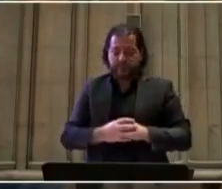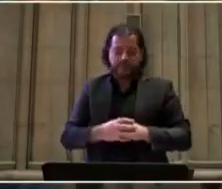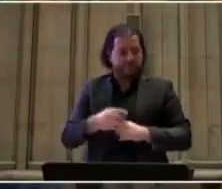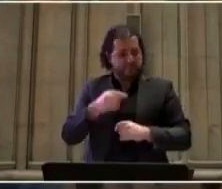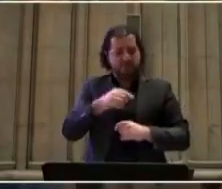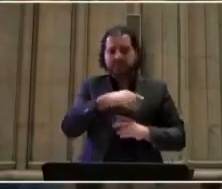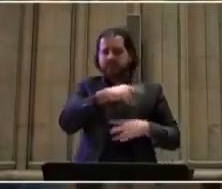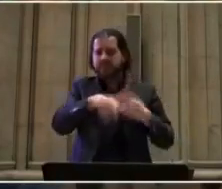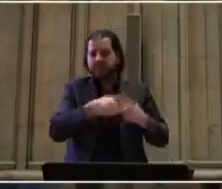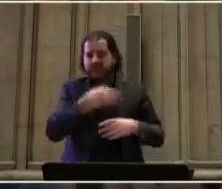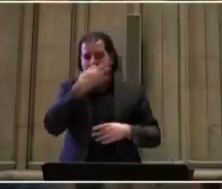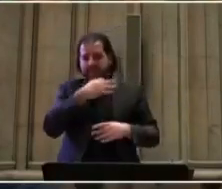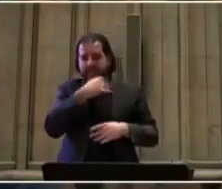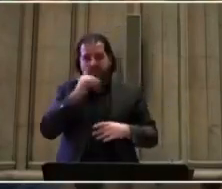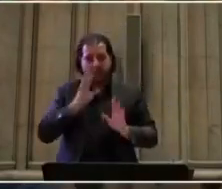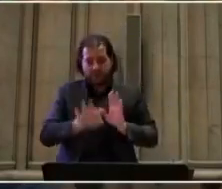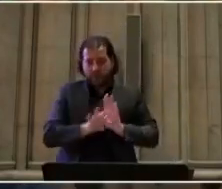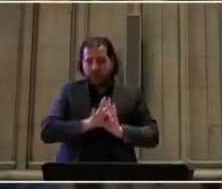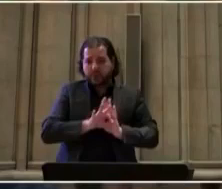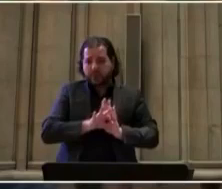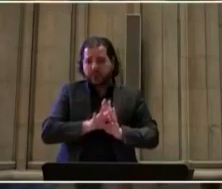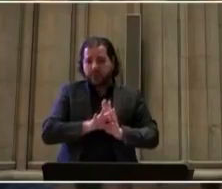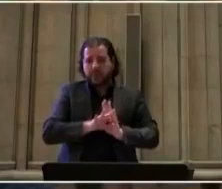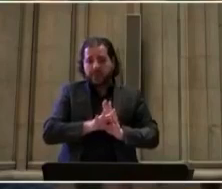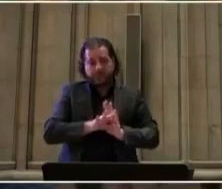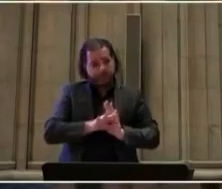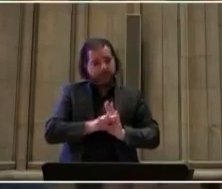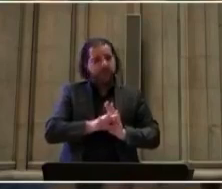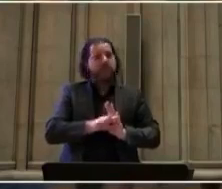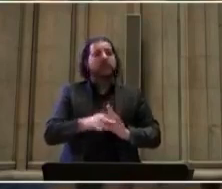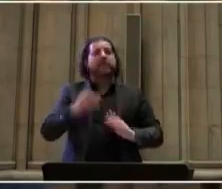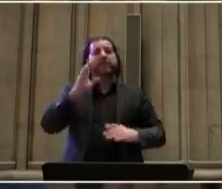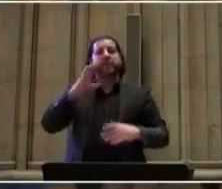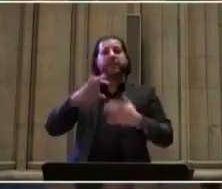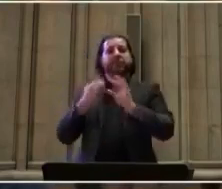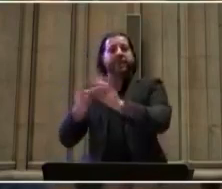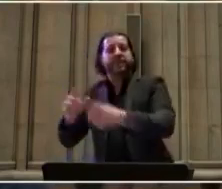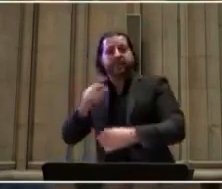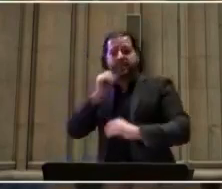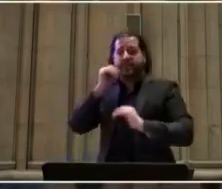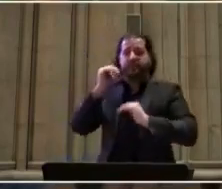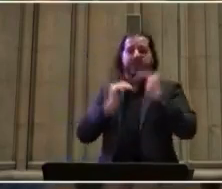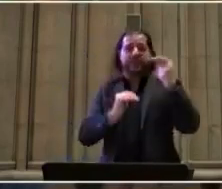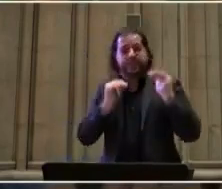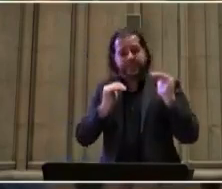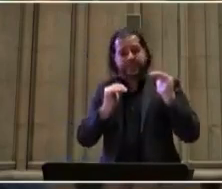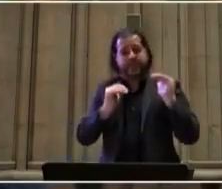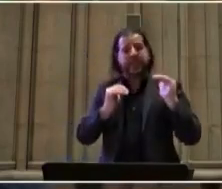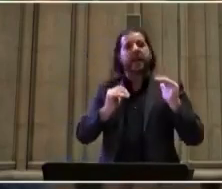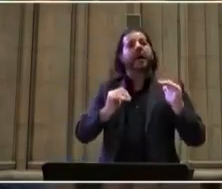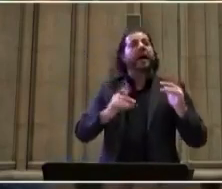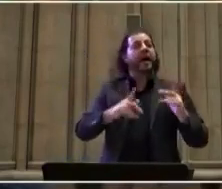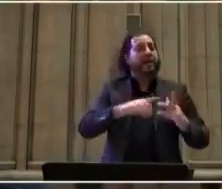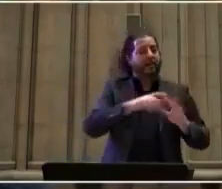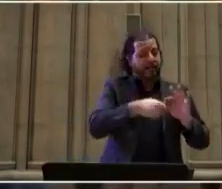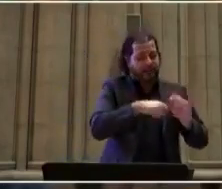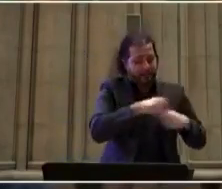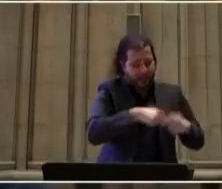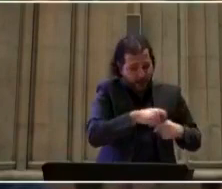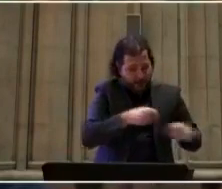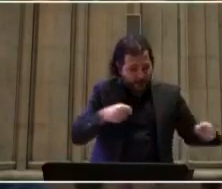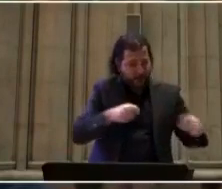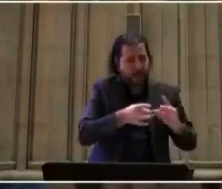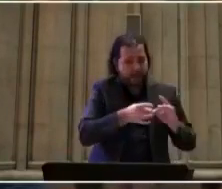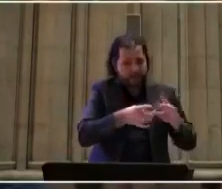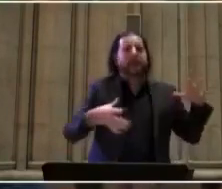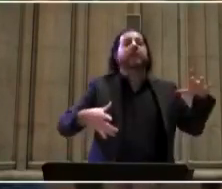the kind of fasting I have chosen? To loose the chains of injustice and untie the cords of the yoke? To